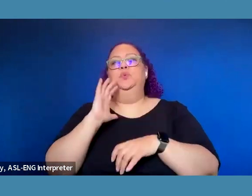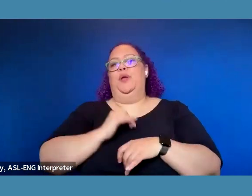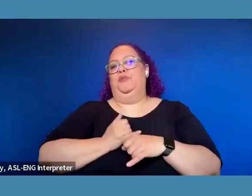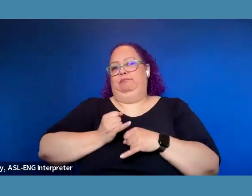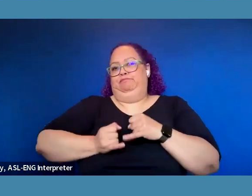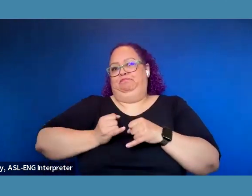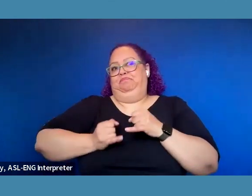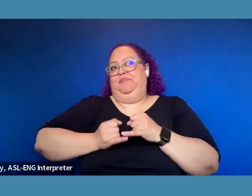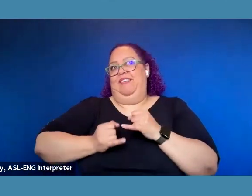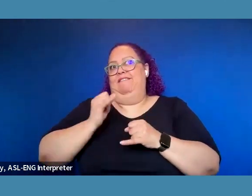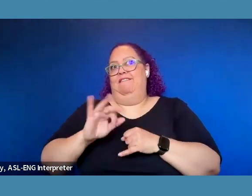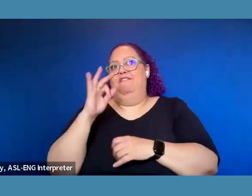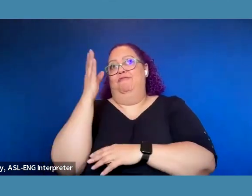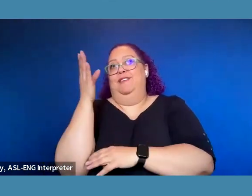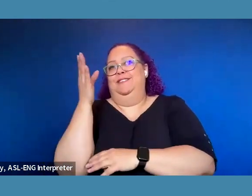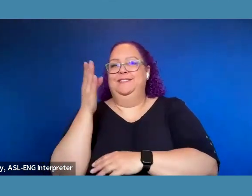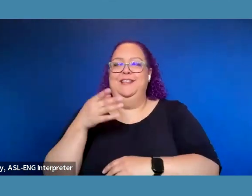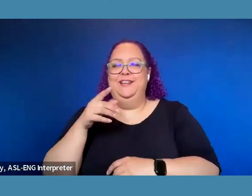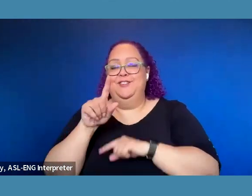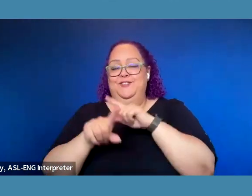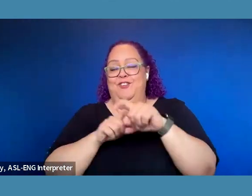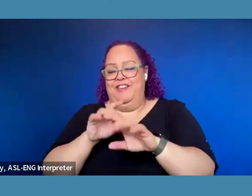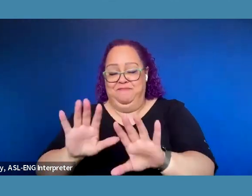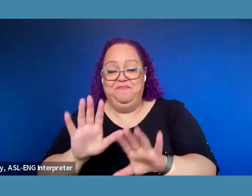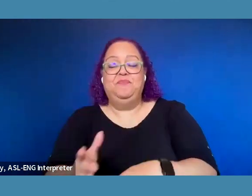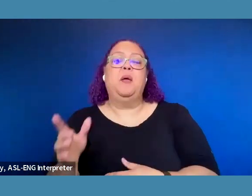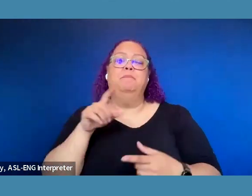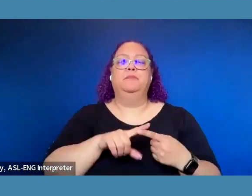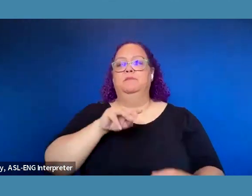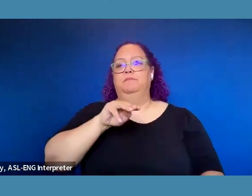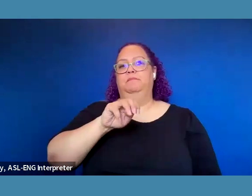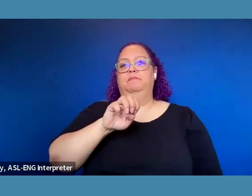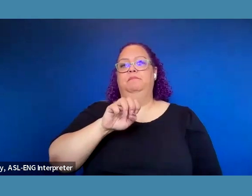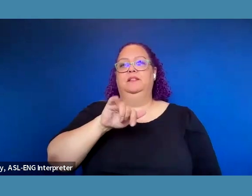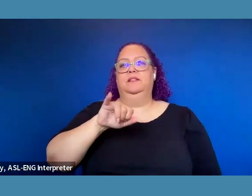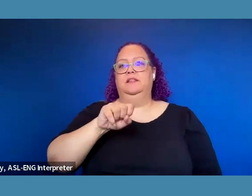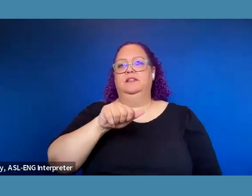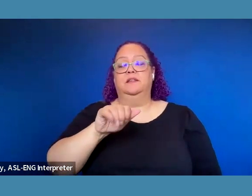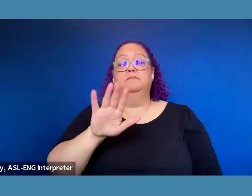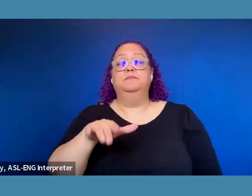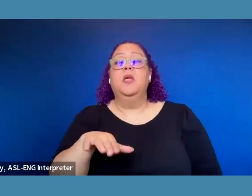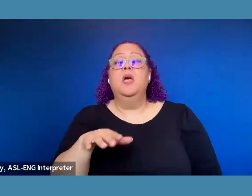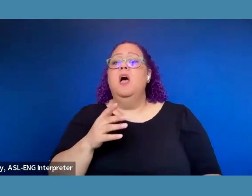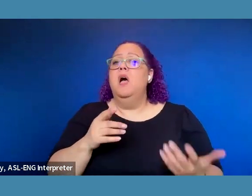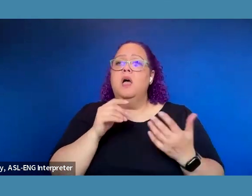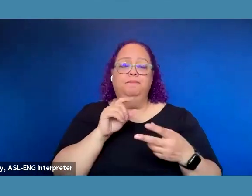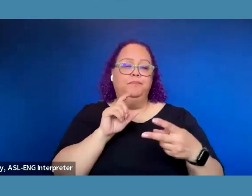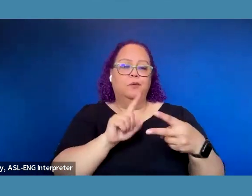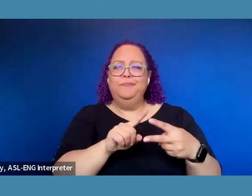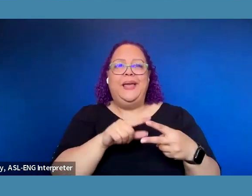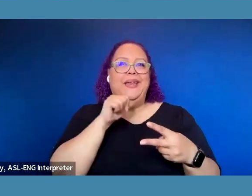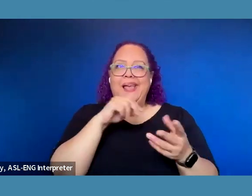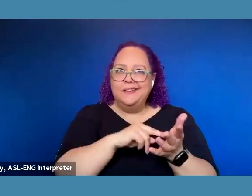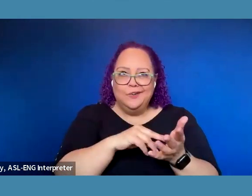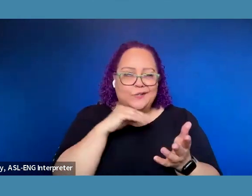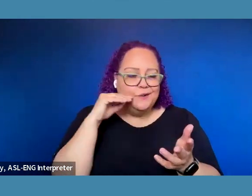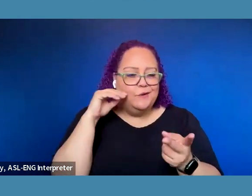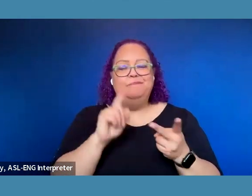Yeah. So quick question from Melissa. In other facility settings besides ALFs and nursing homes,